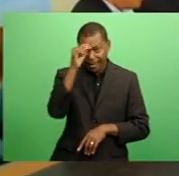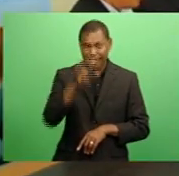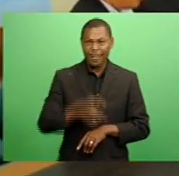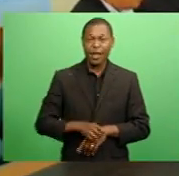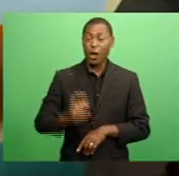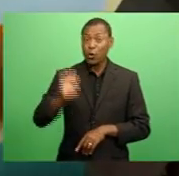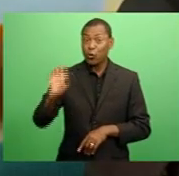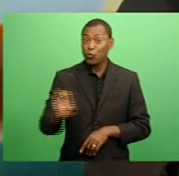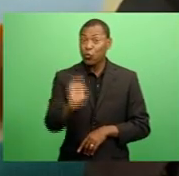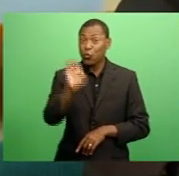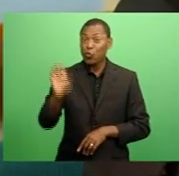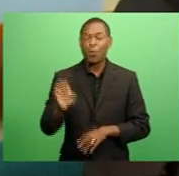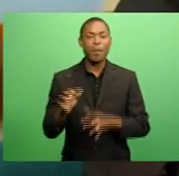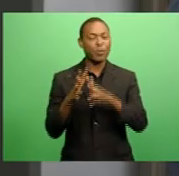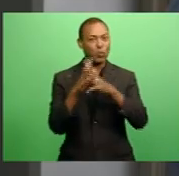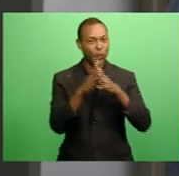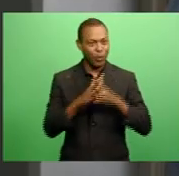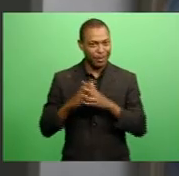Europe and USA.